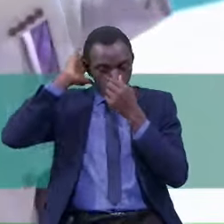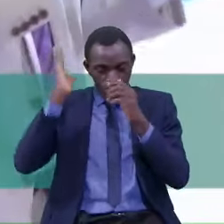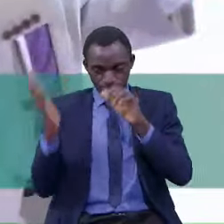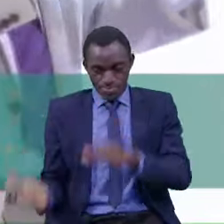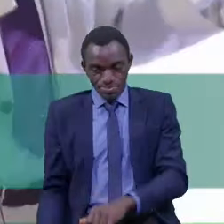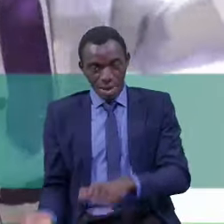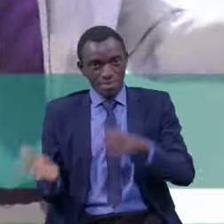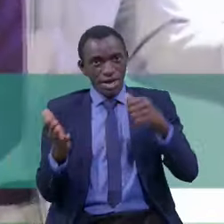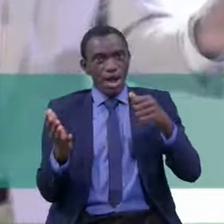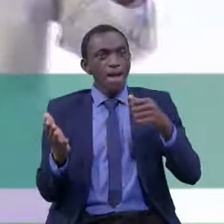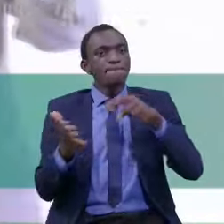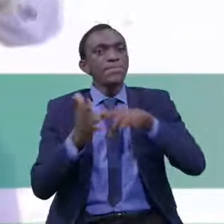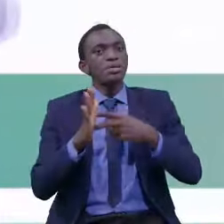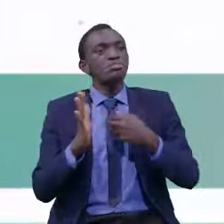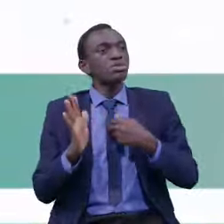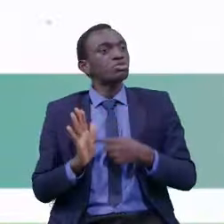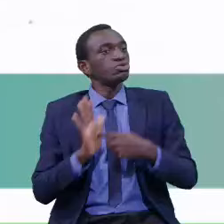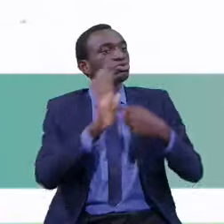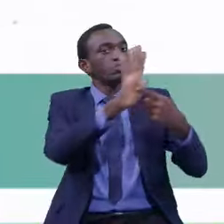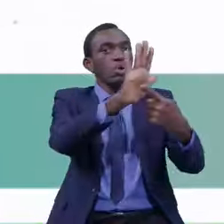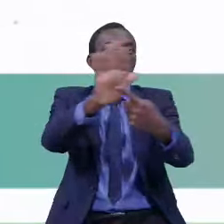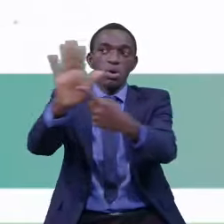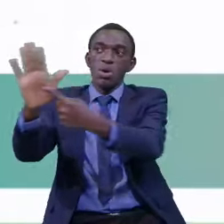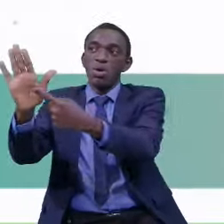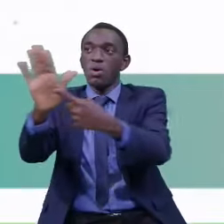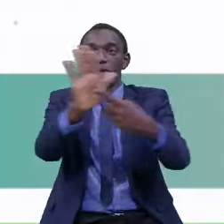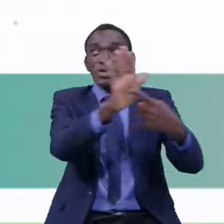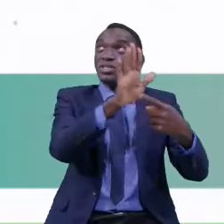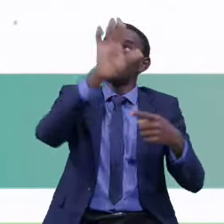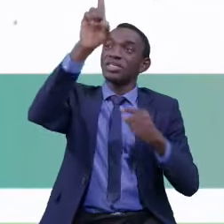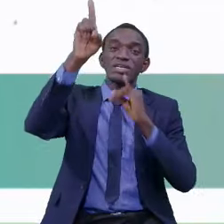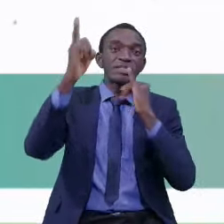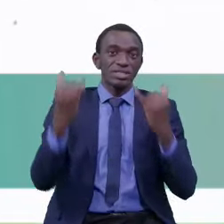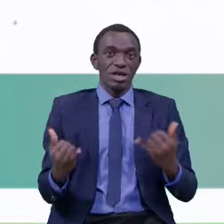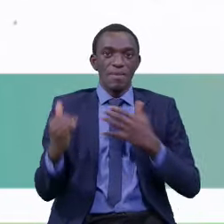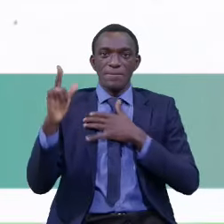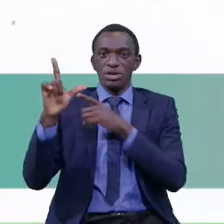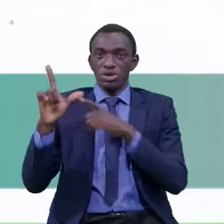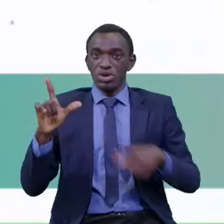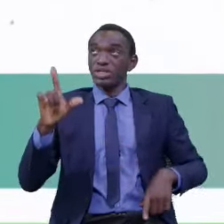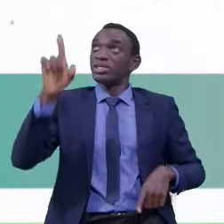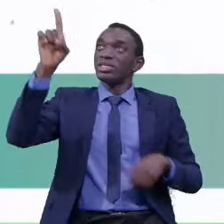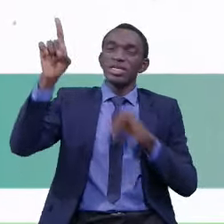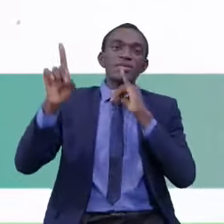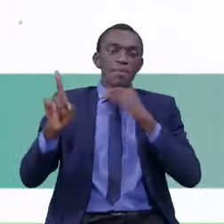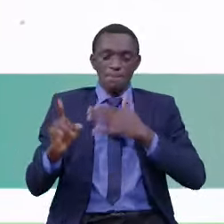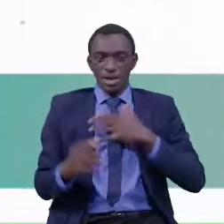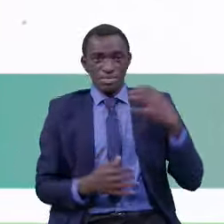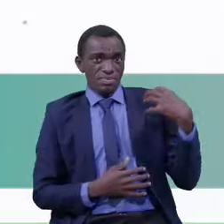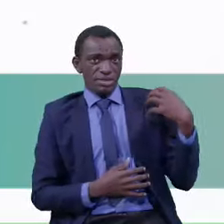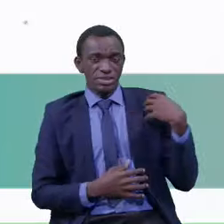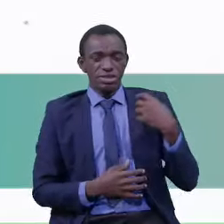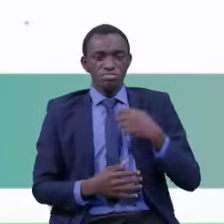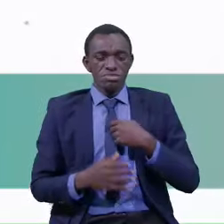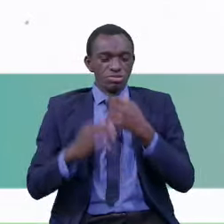public, he is now my Lord and my Master. And you're dipped into the water of baptism. And you